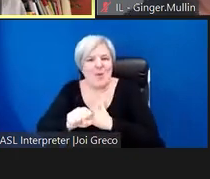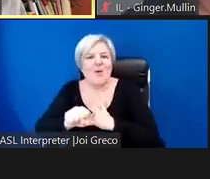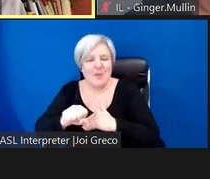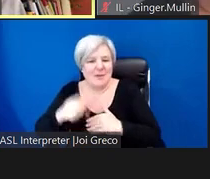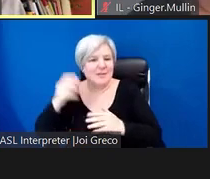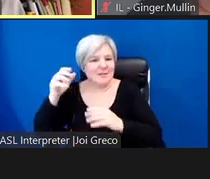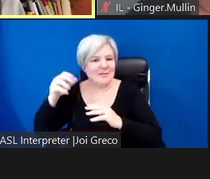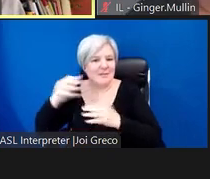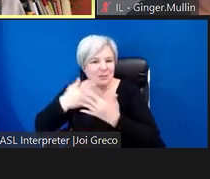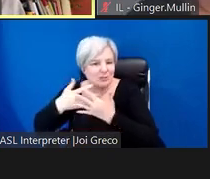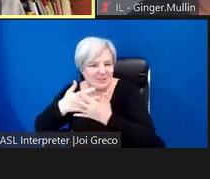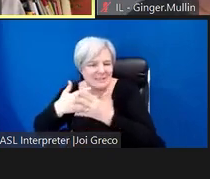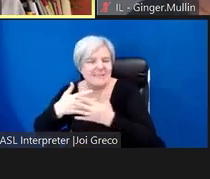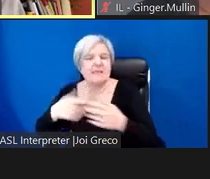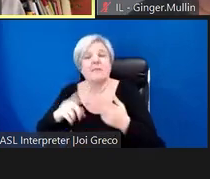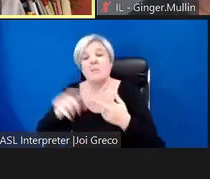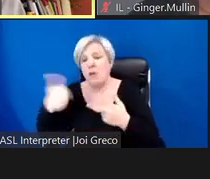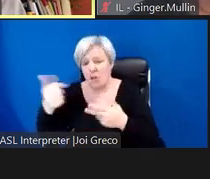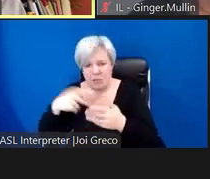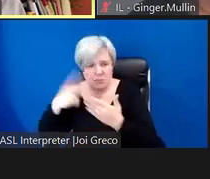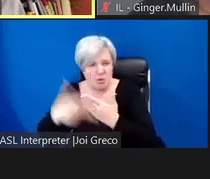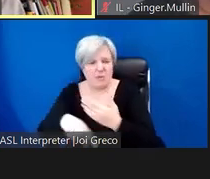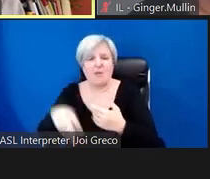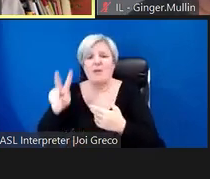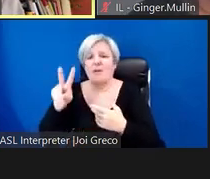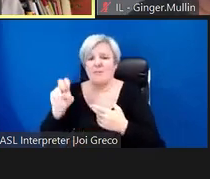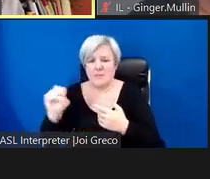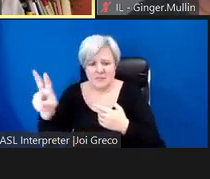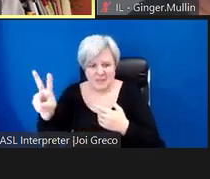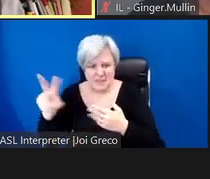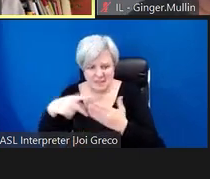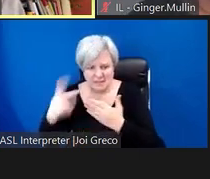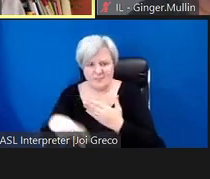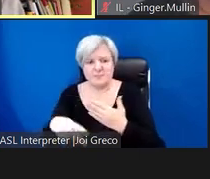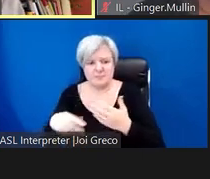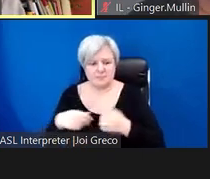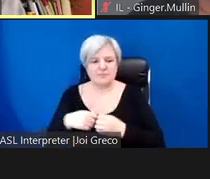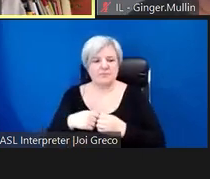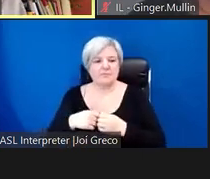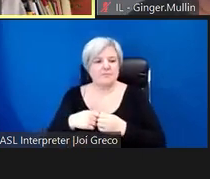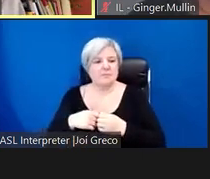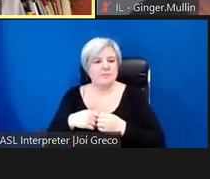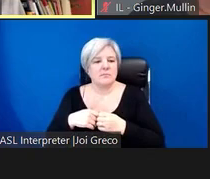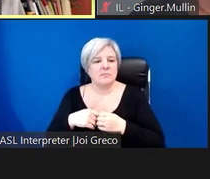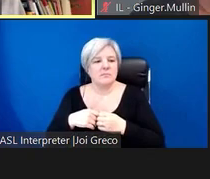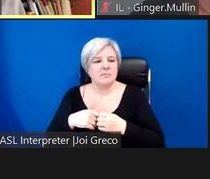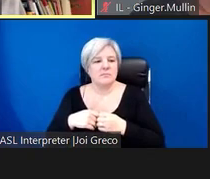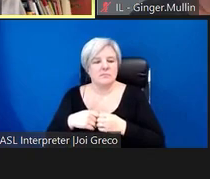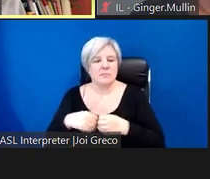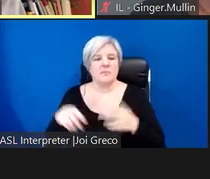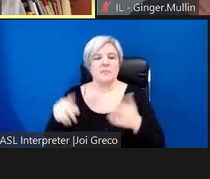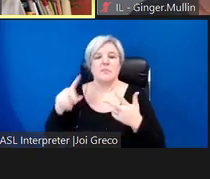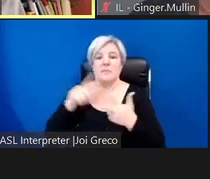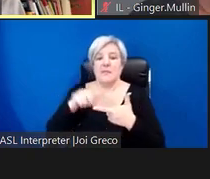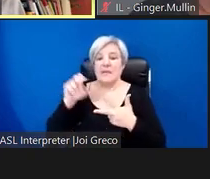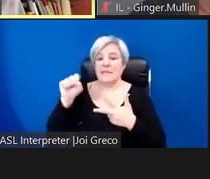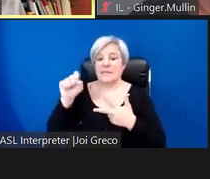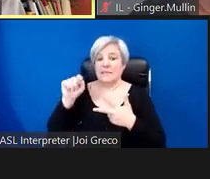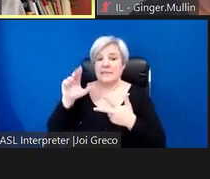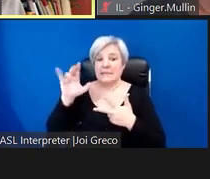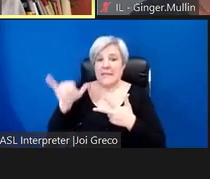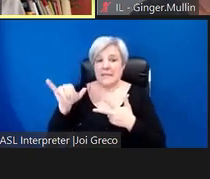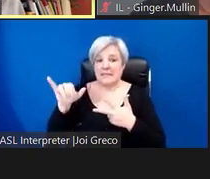as well as several other programs, including the virtual site visit, or VSV for short. We also have Stacy Jordan, who is